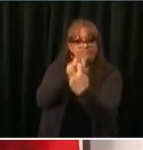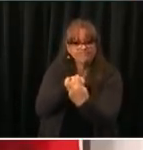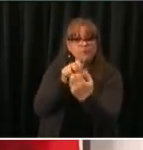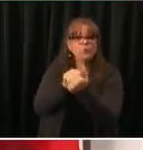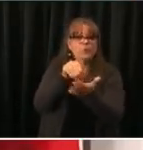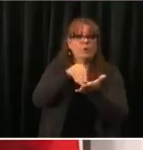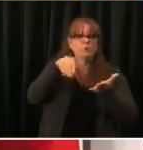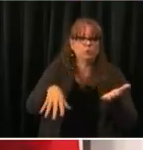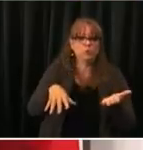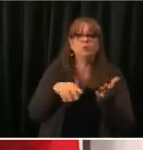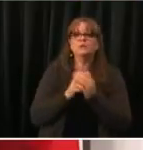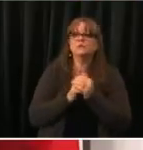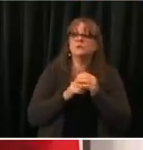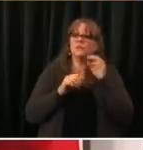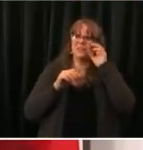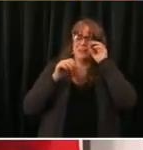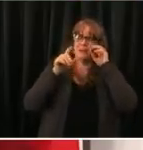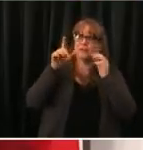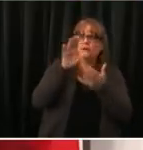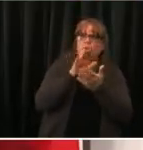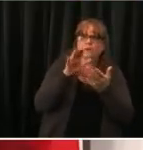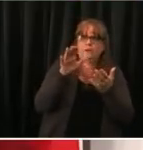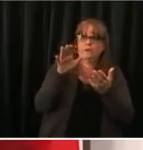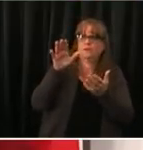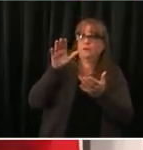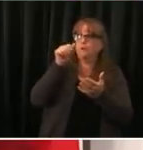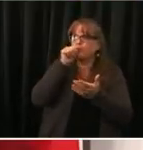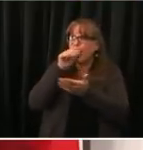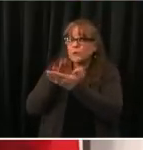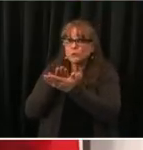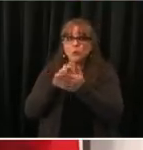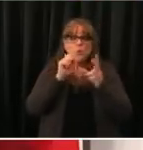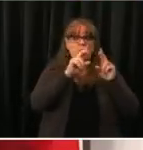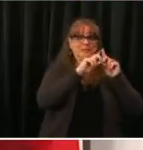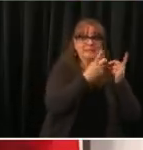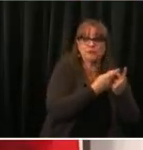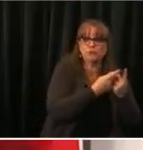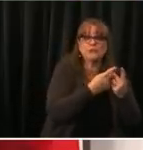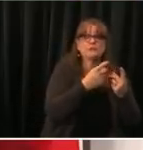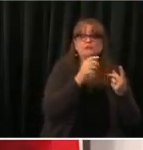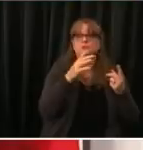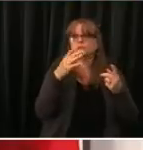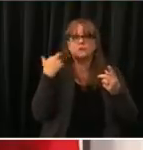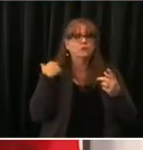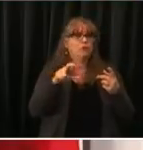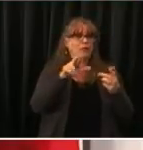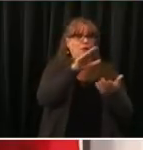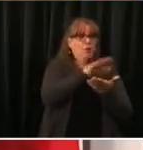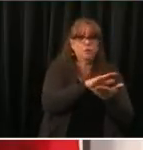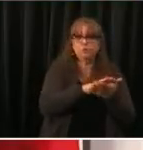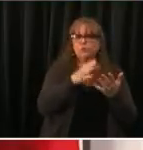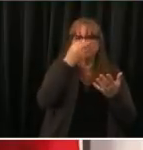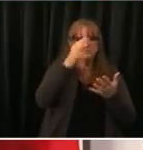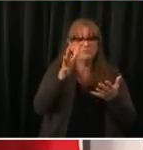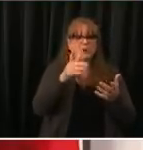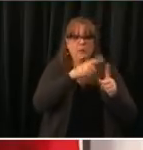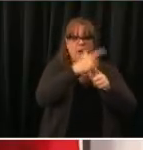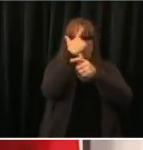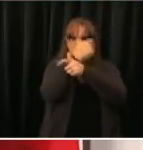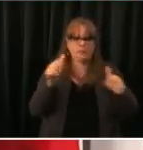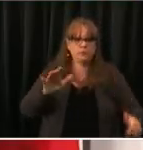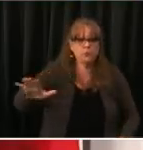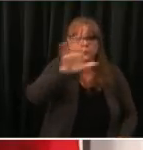or the charter school. Charter schools can either do it through their districts or on their own. Get us the provider they're working with,